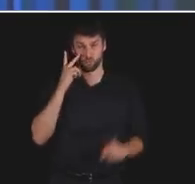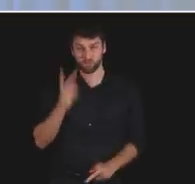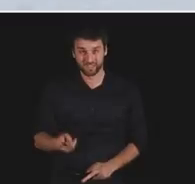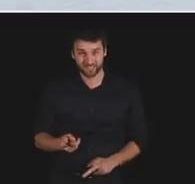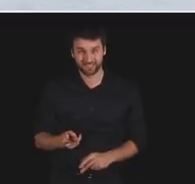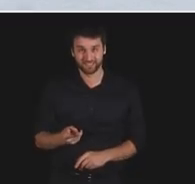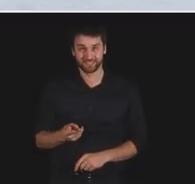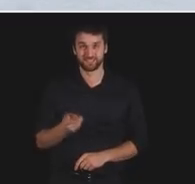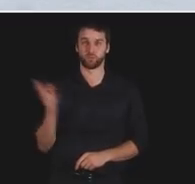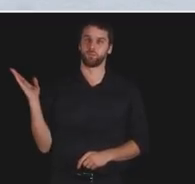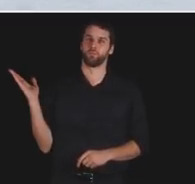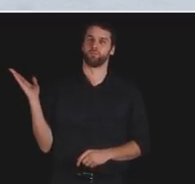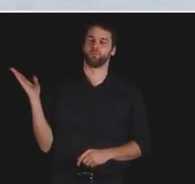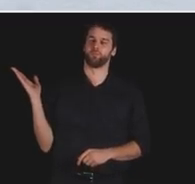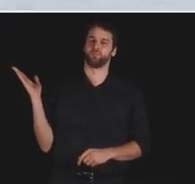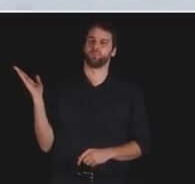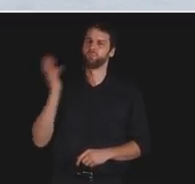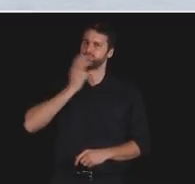Check it out.